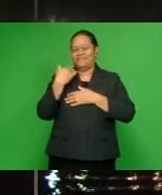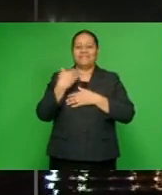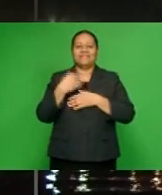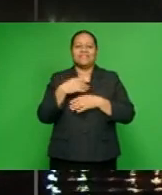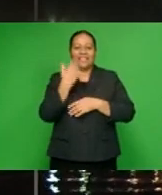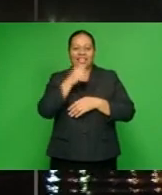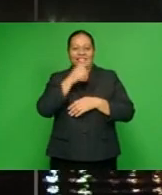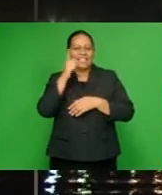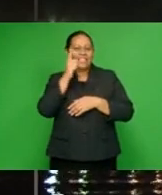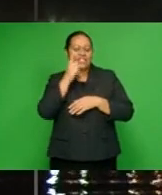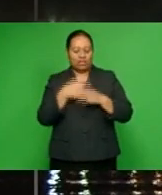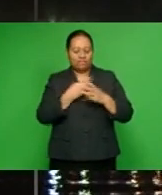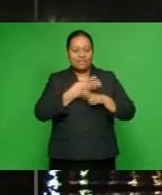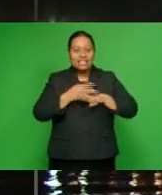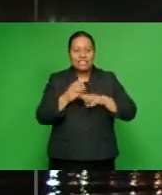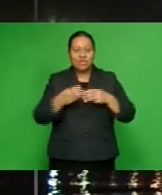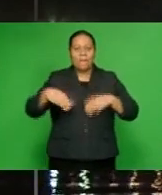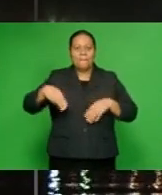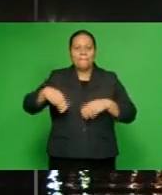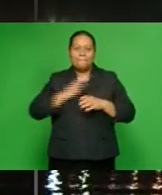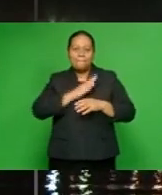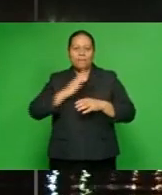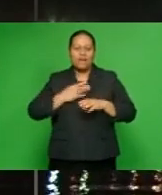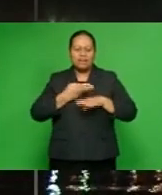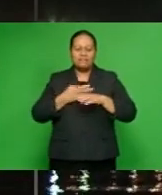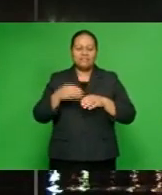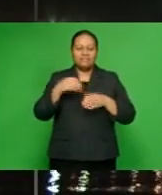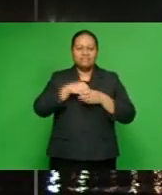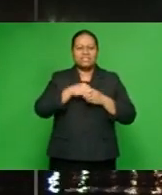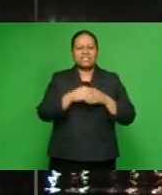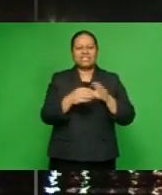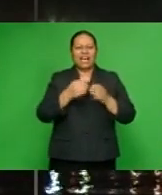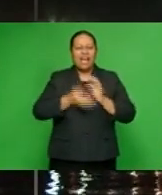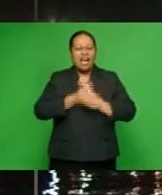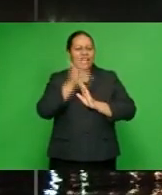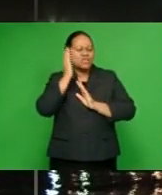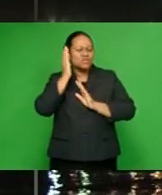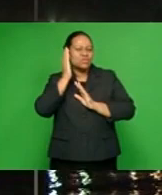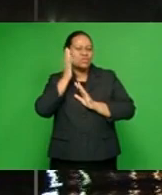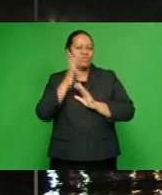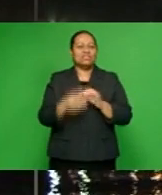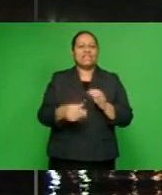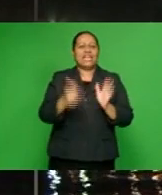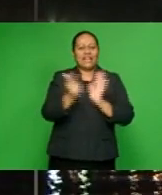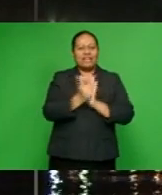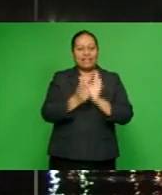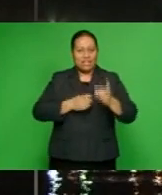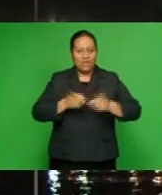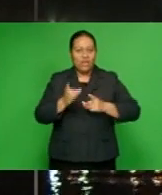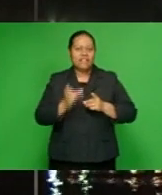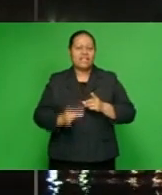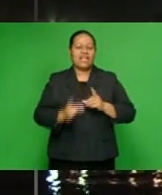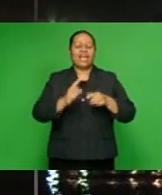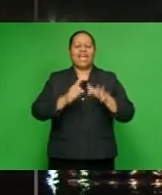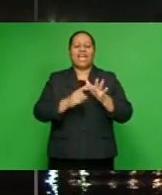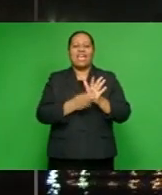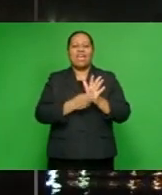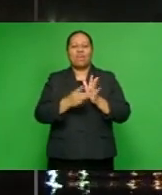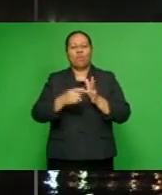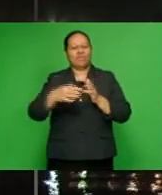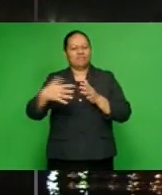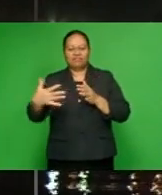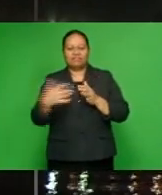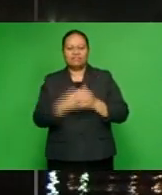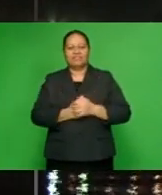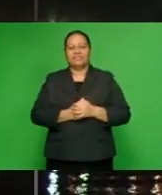members are Mbudholati from Fiji Secondary Schools Rugby, Legal Director Amani Mbale, and Dr. Emosi Talonga.